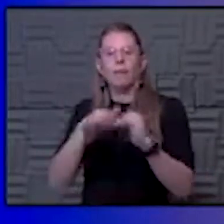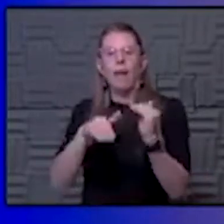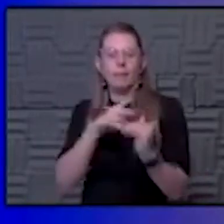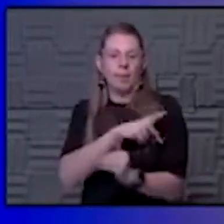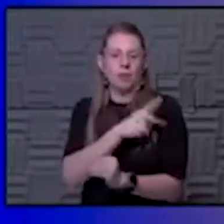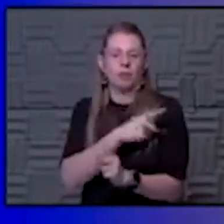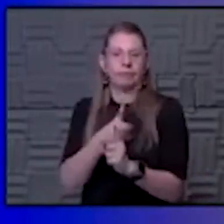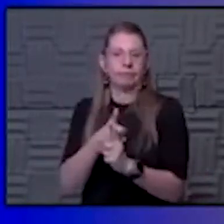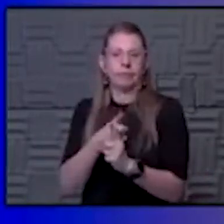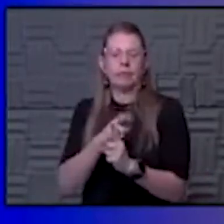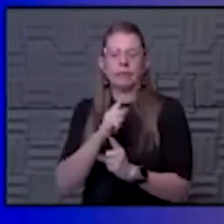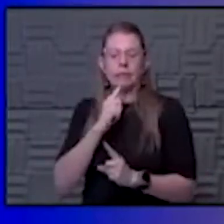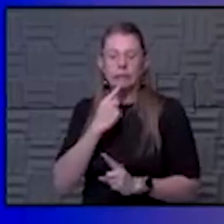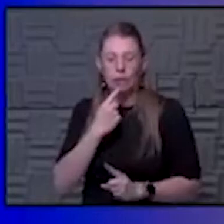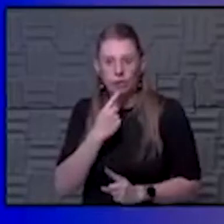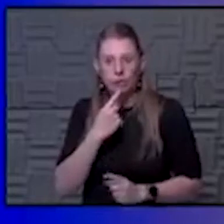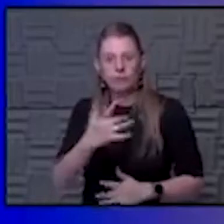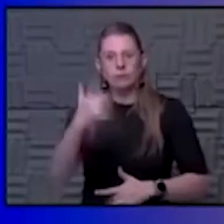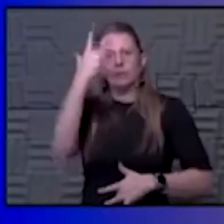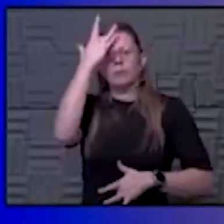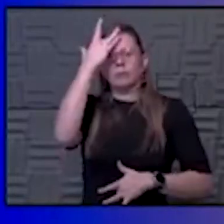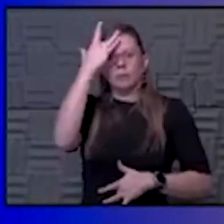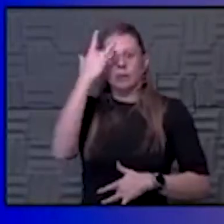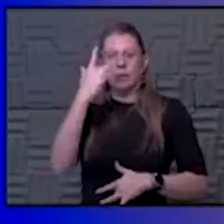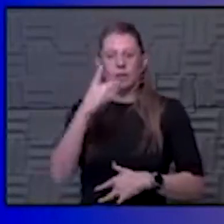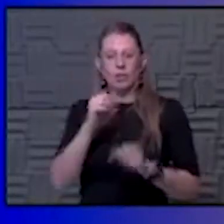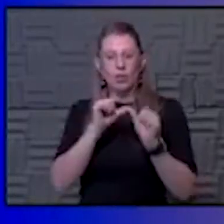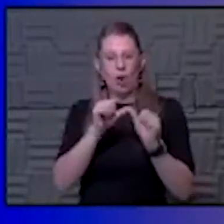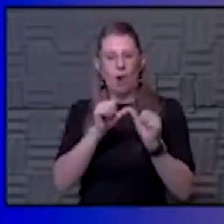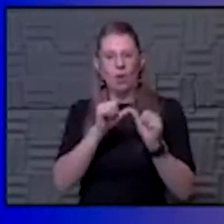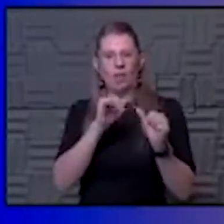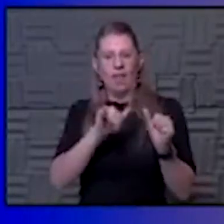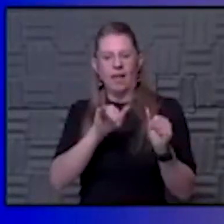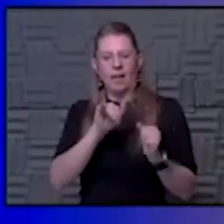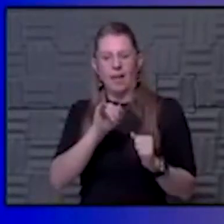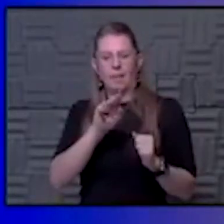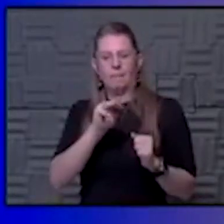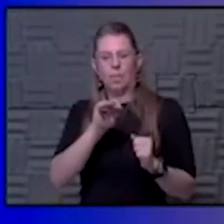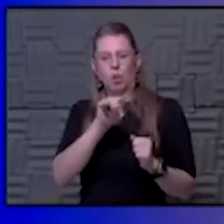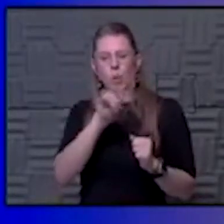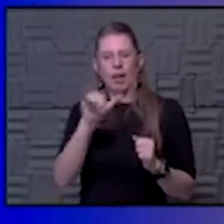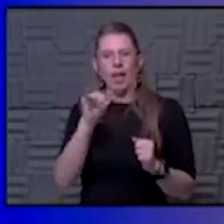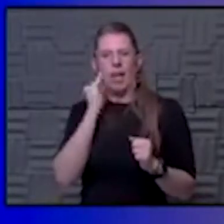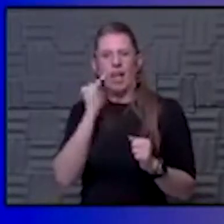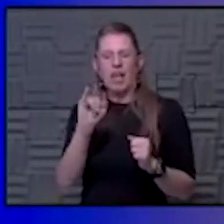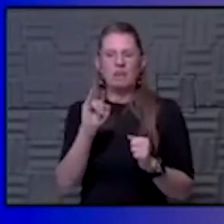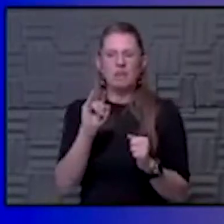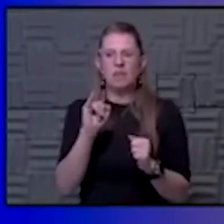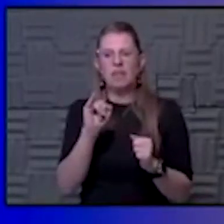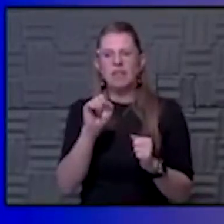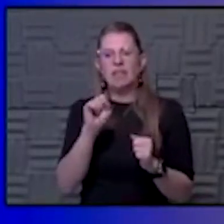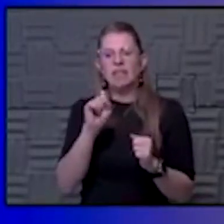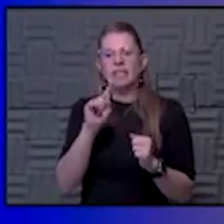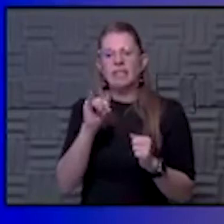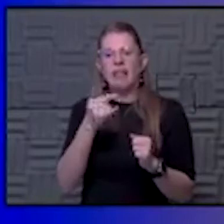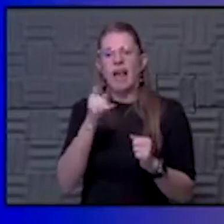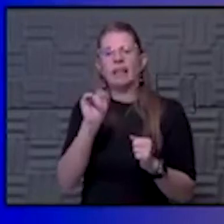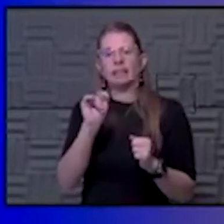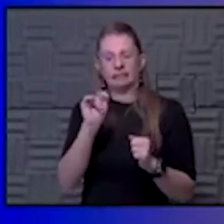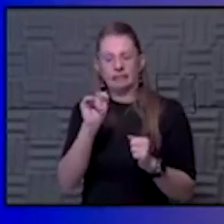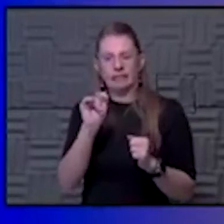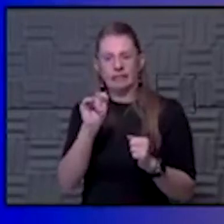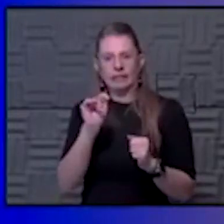had severe disease. So how durable is that immunity if you had slight symptoms for 2 or 3 days? We don't know that